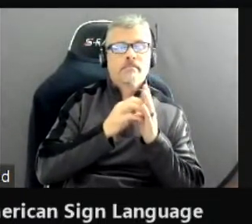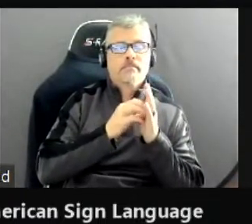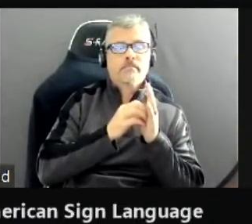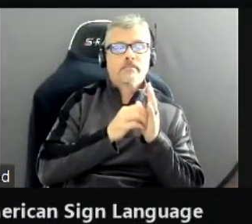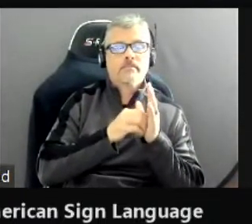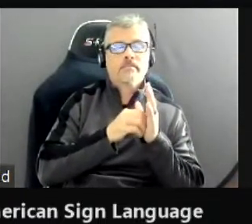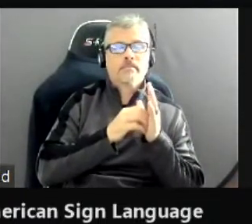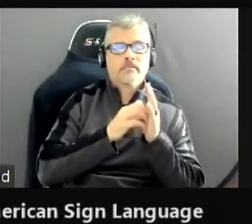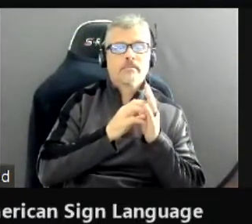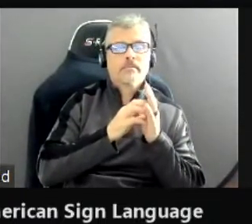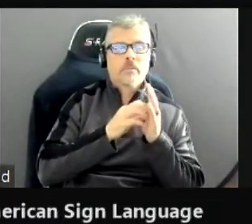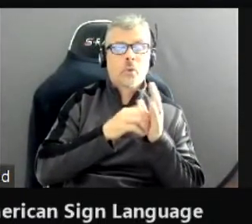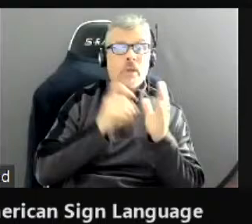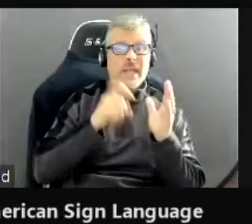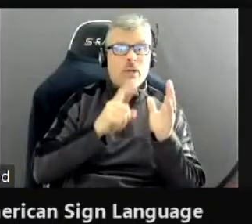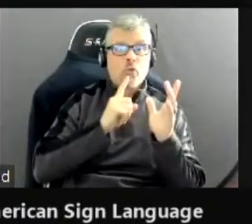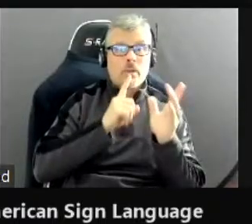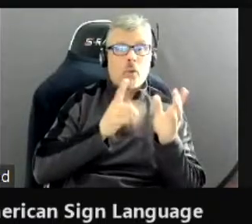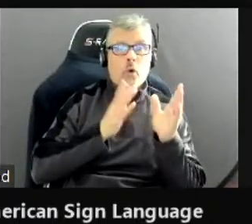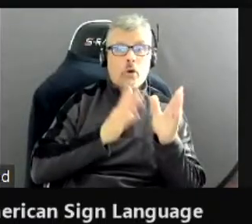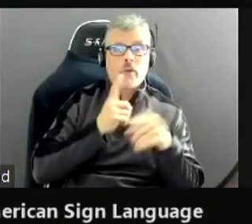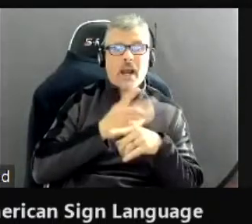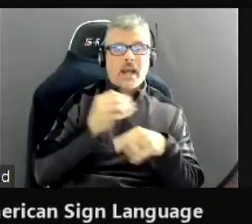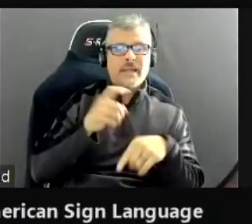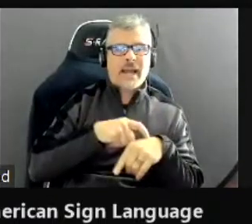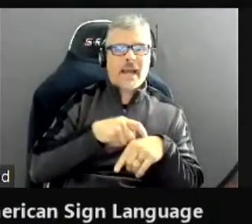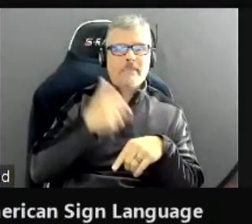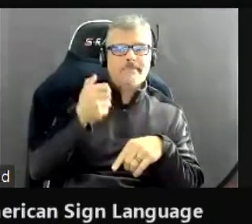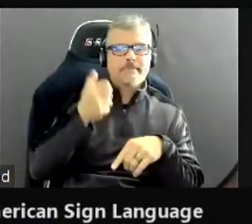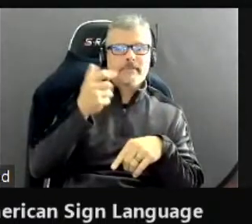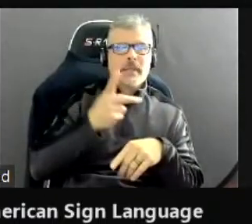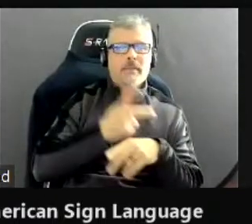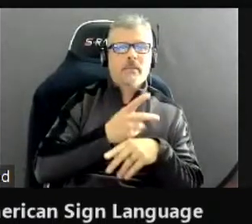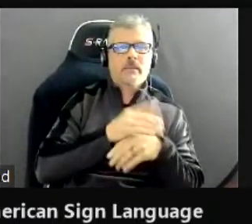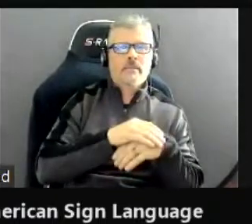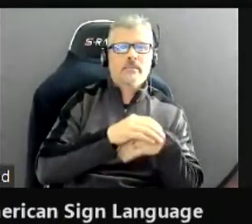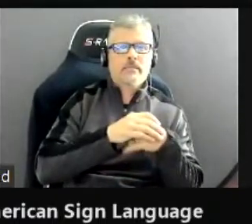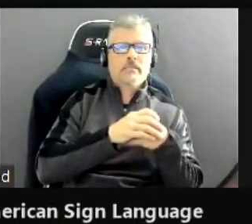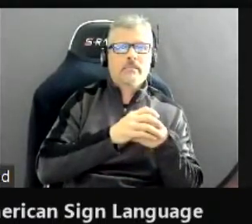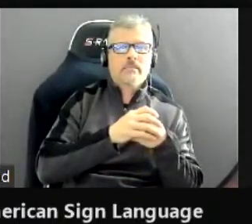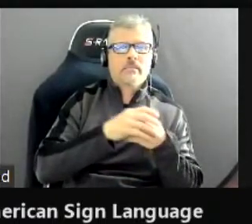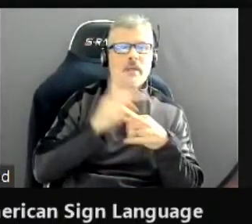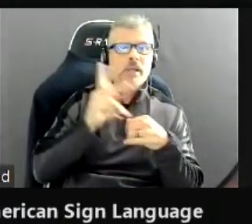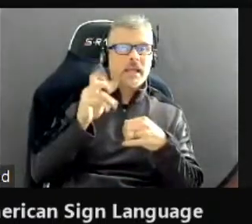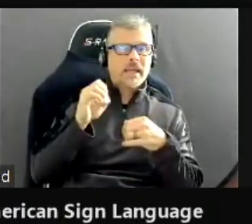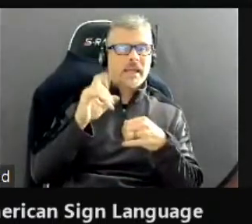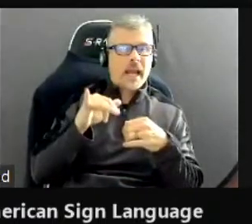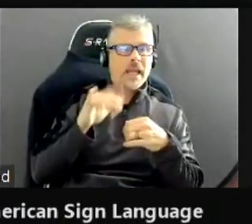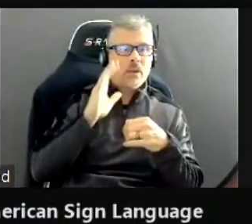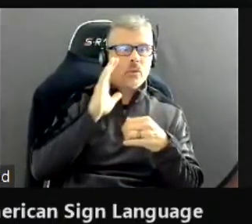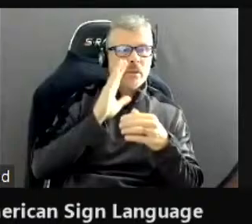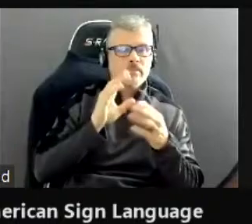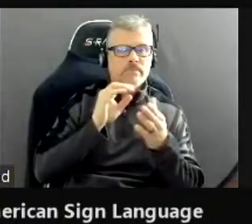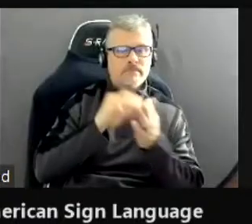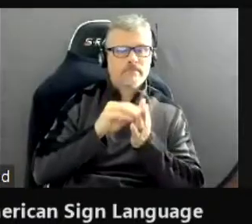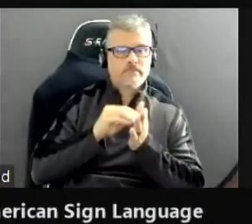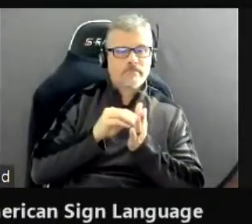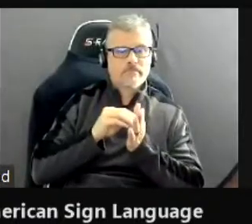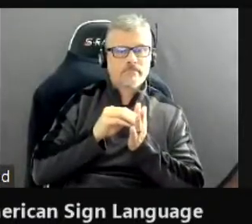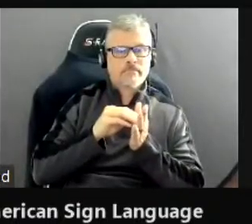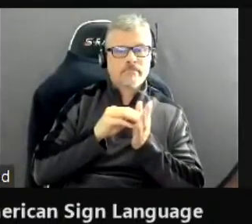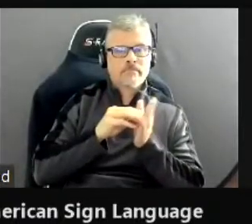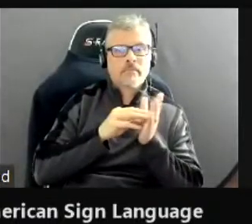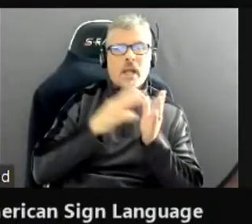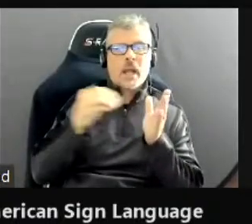yeah, we need a reporter, right? And a timekeeper. I have a timekeeper, and Kelly Meisner is going to be our note taker. Great. Yep. And we need